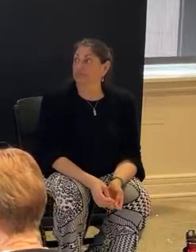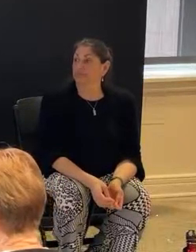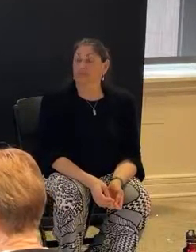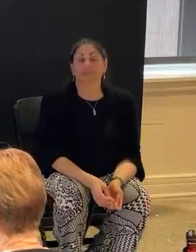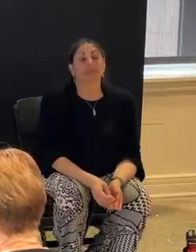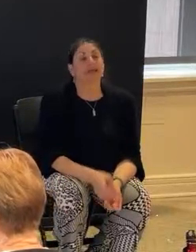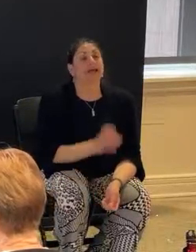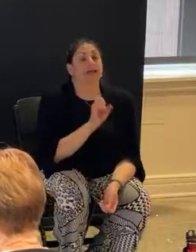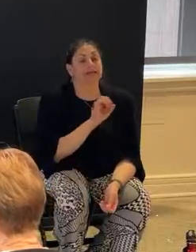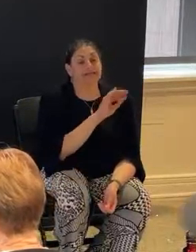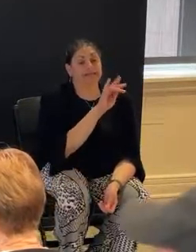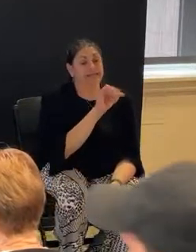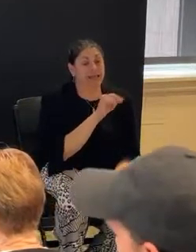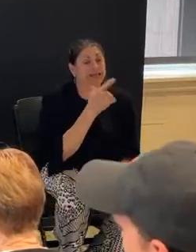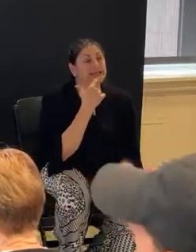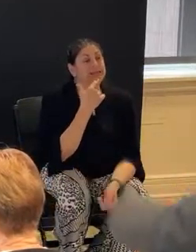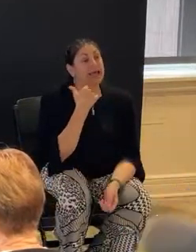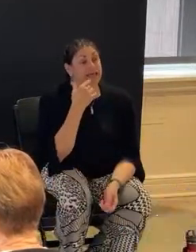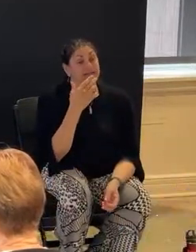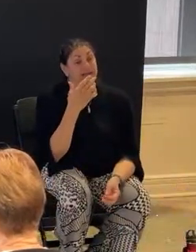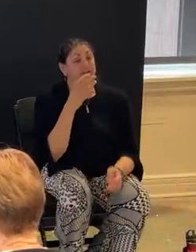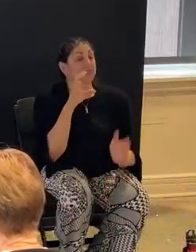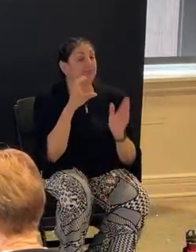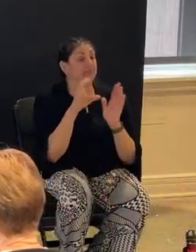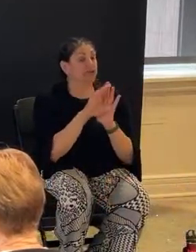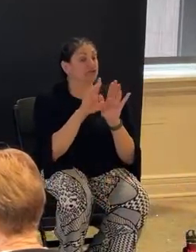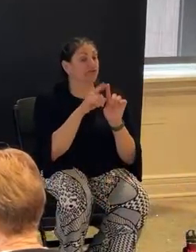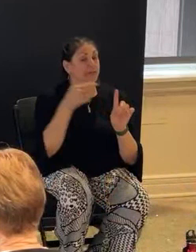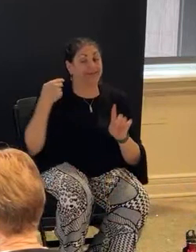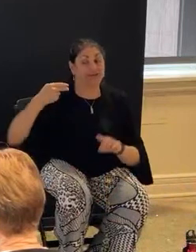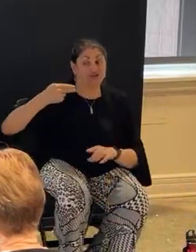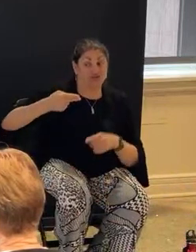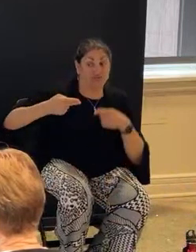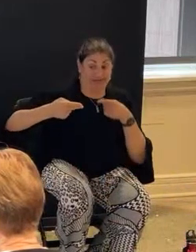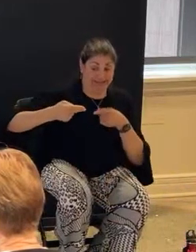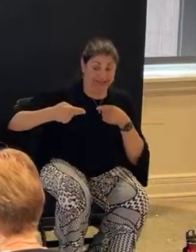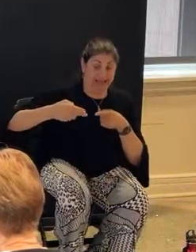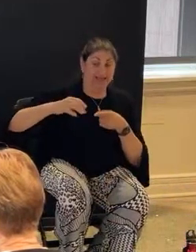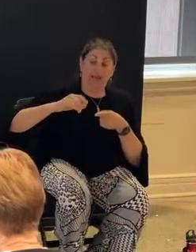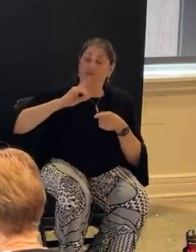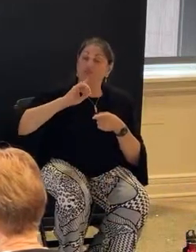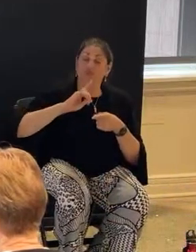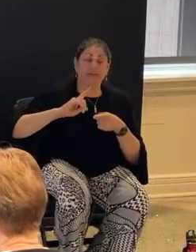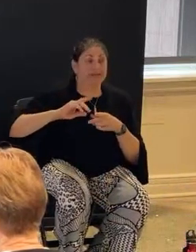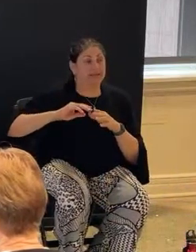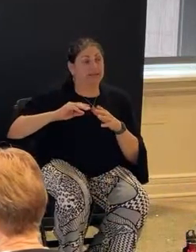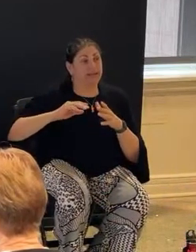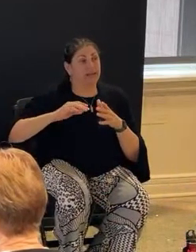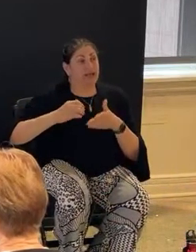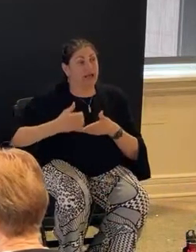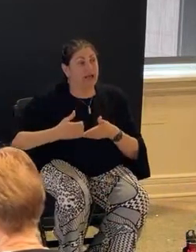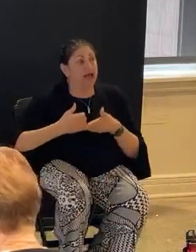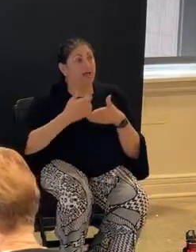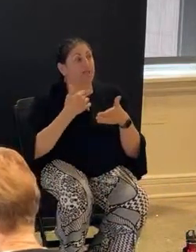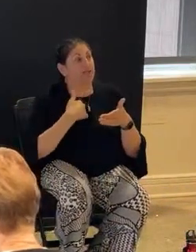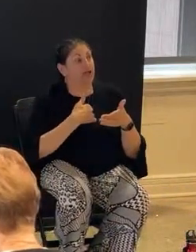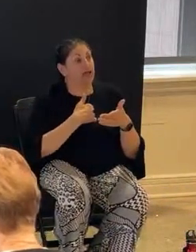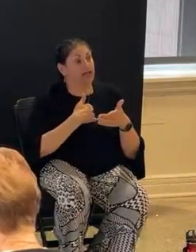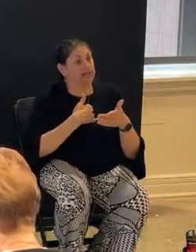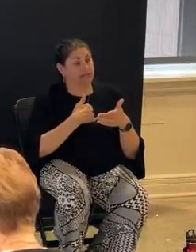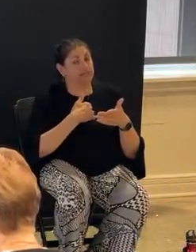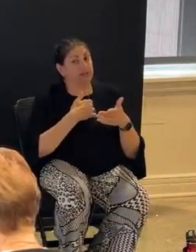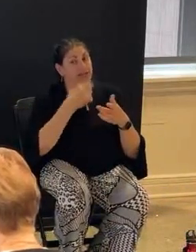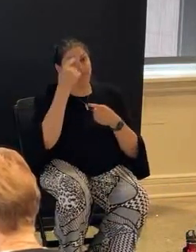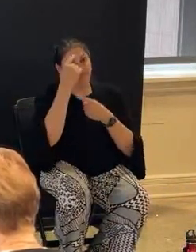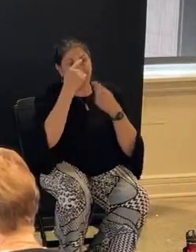historical images are playing a real central role in rethinking of forest management in this